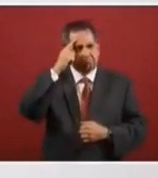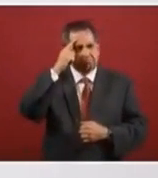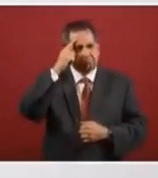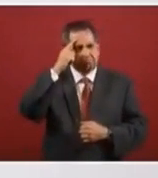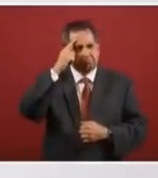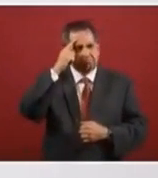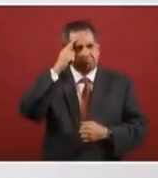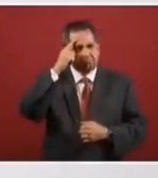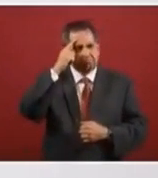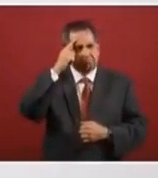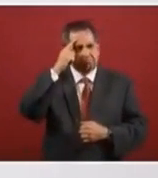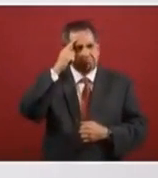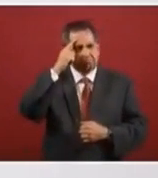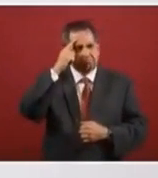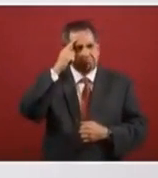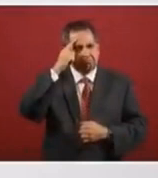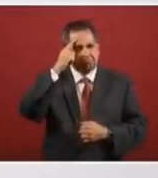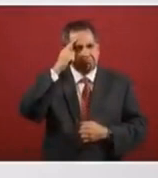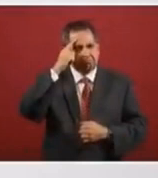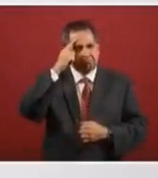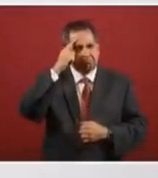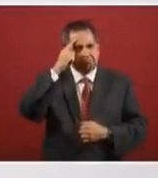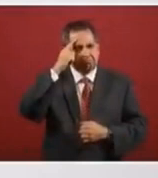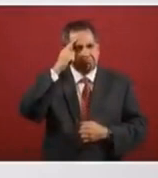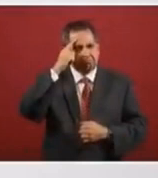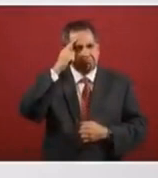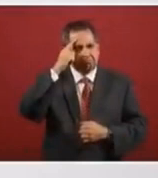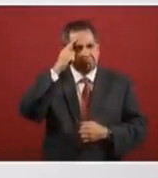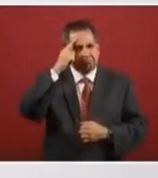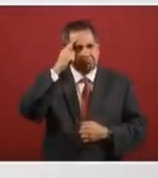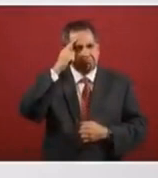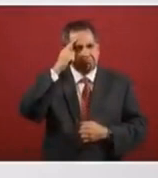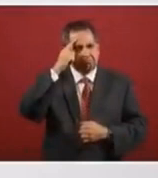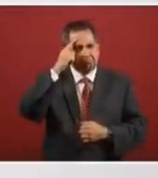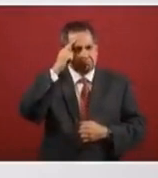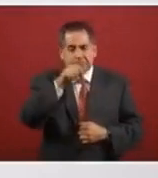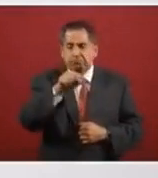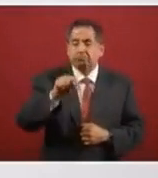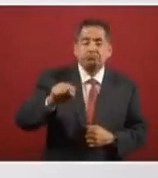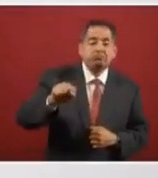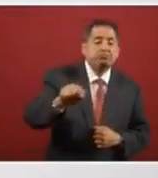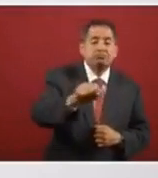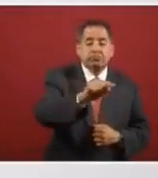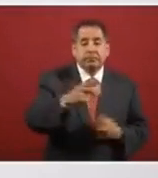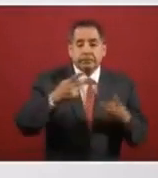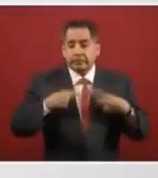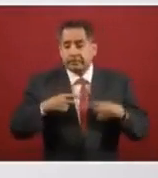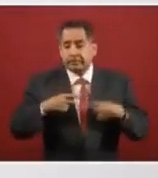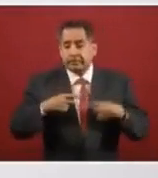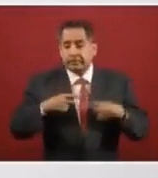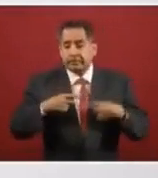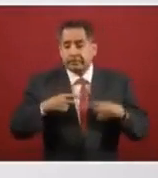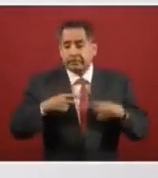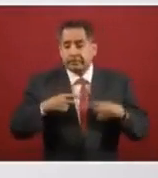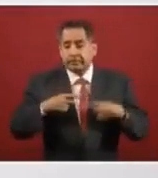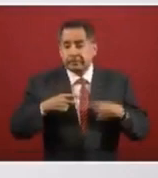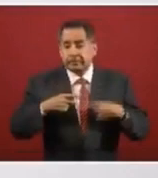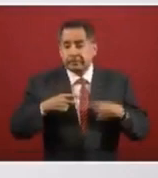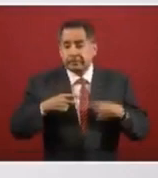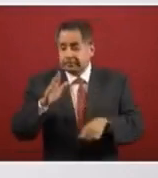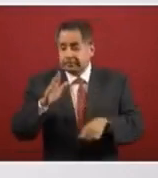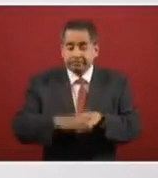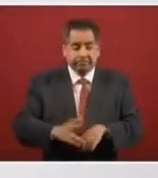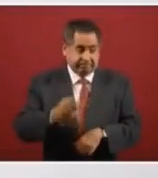we encouraged the development and well-being between the needy